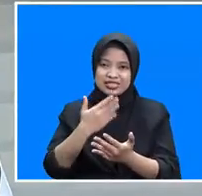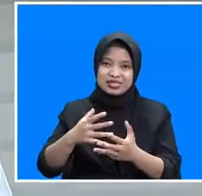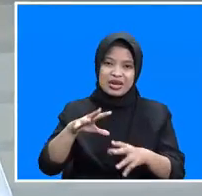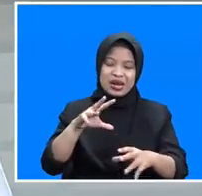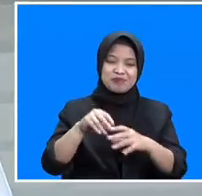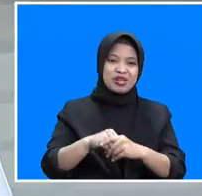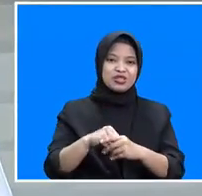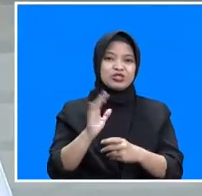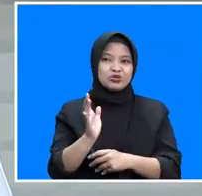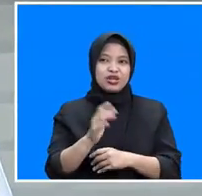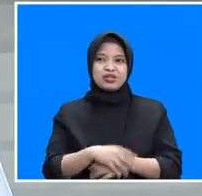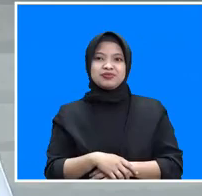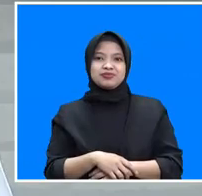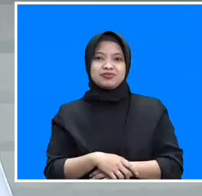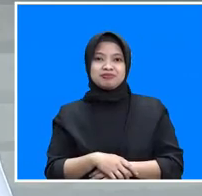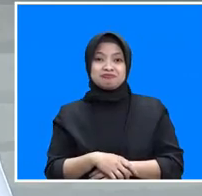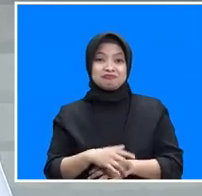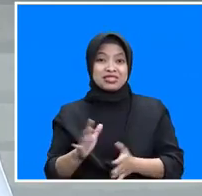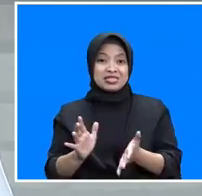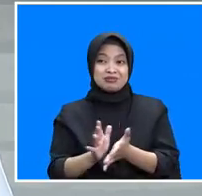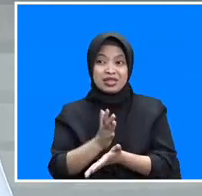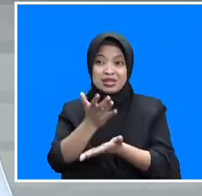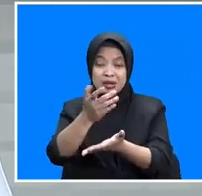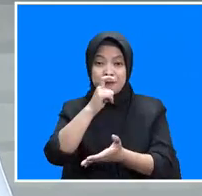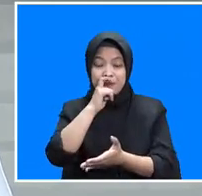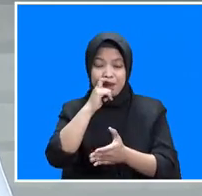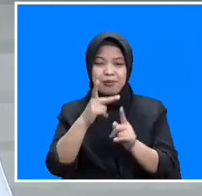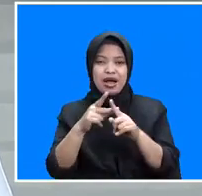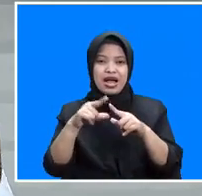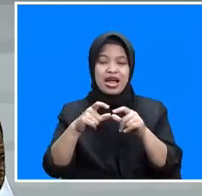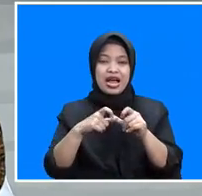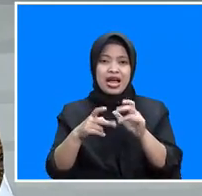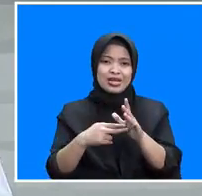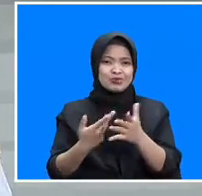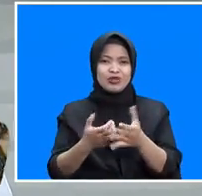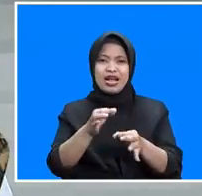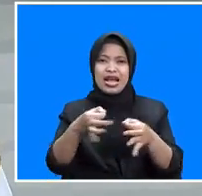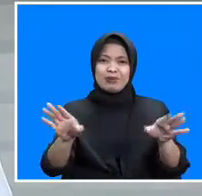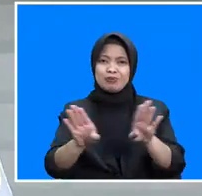give the chance to Mr. Han to for a closing statement. Please, Mr. Han.